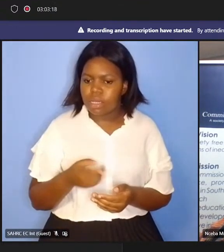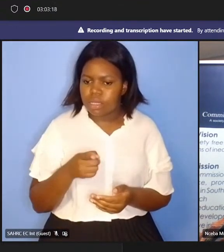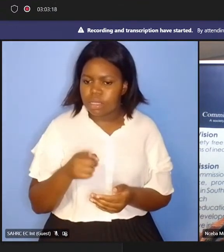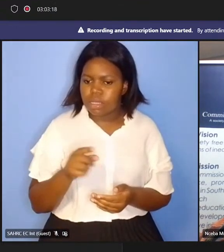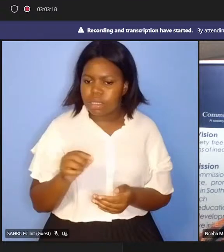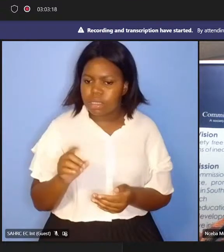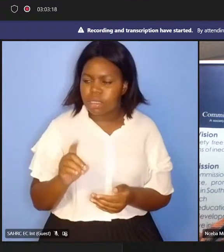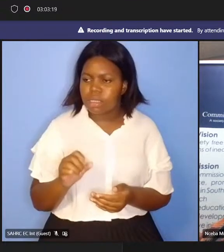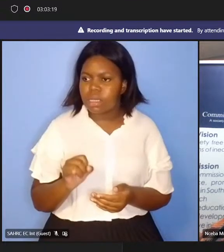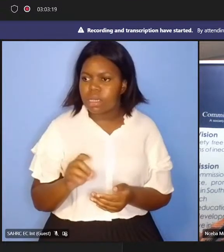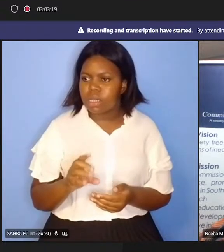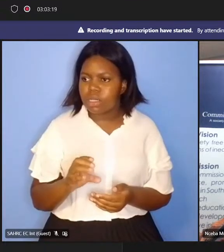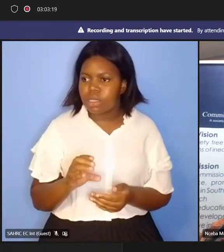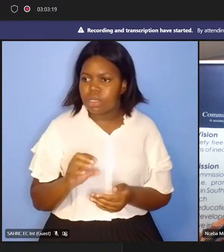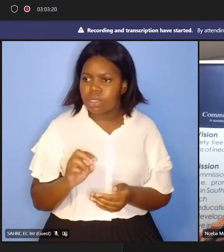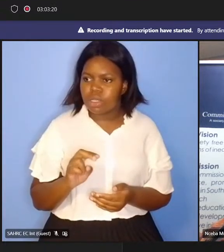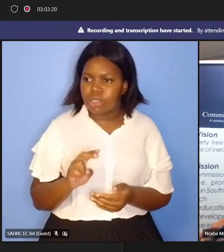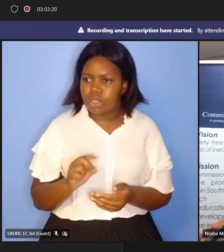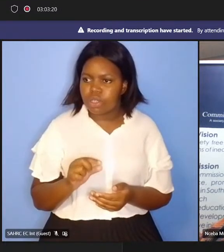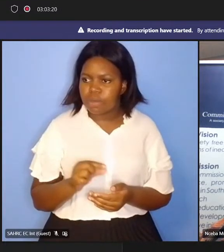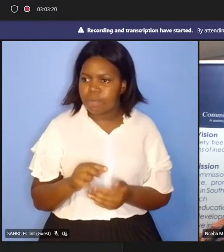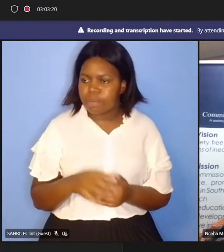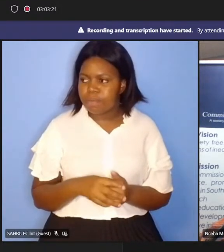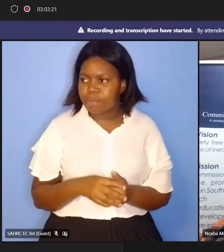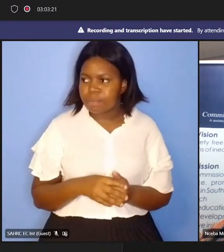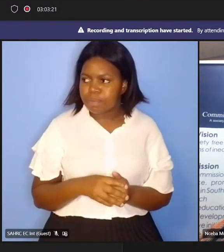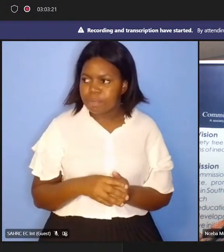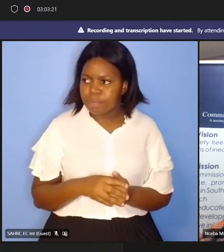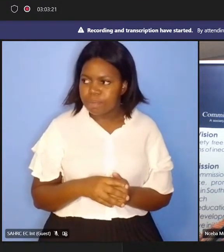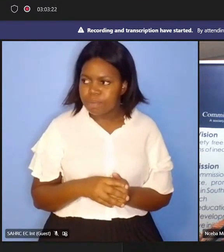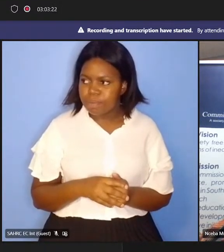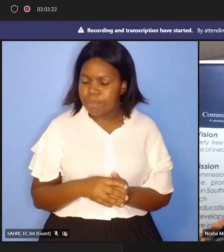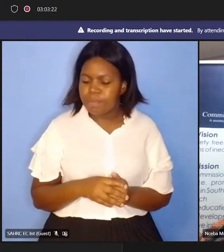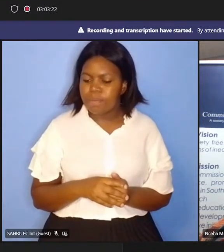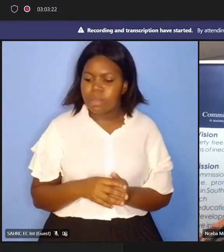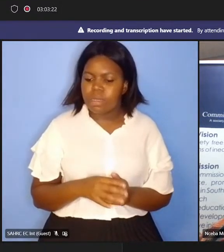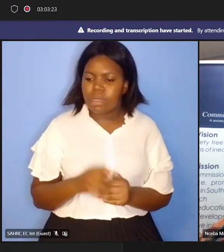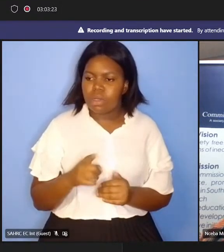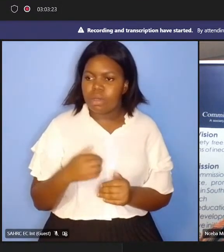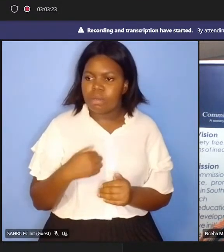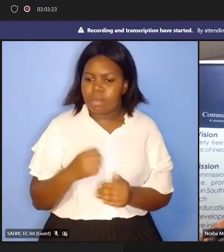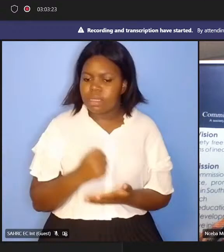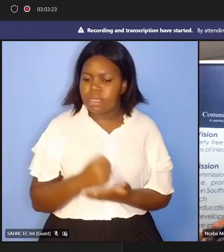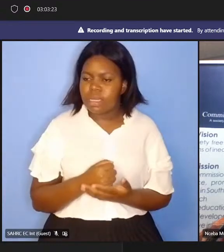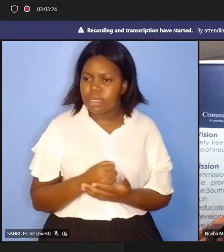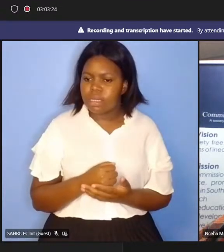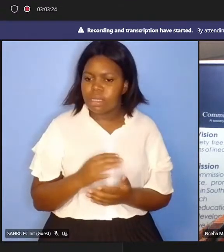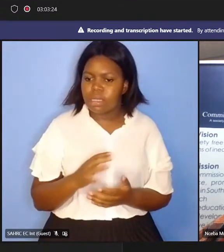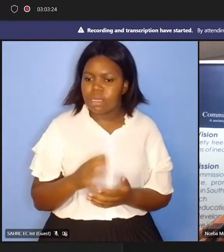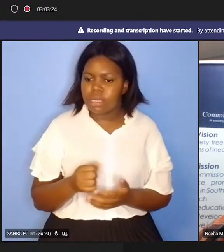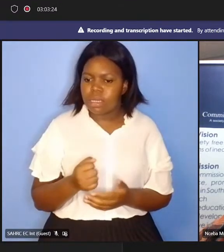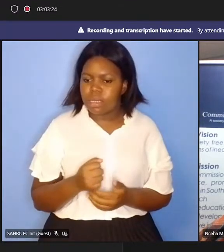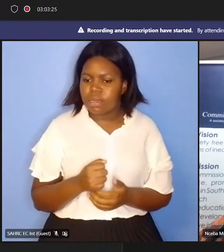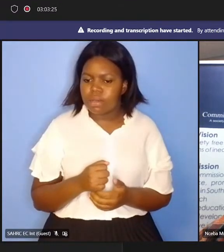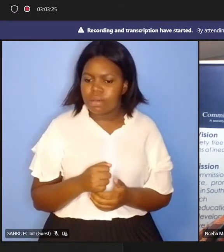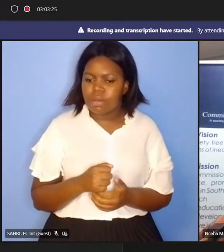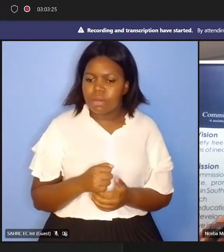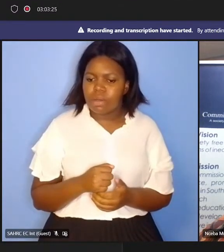So there's almost not much of a stand taken when it comes to